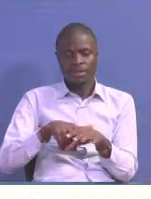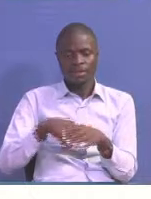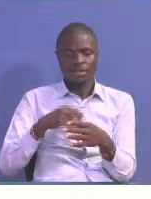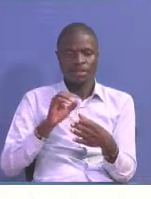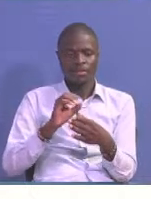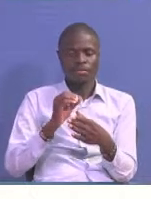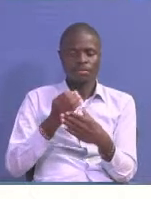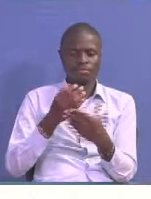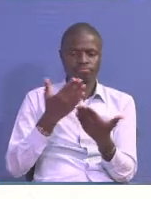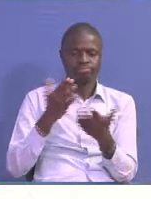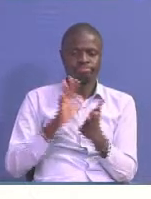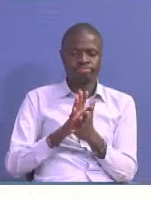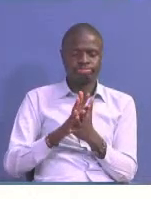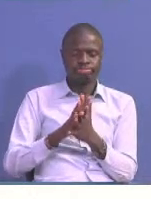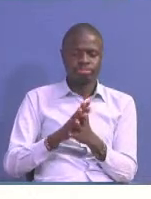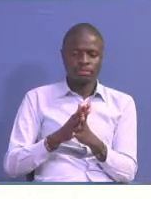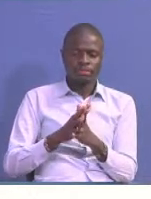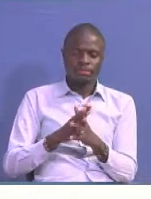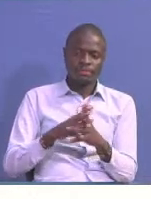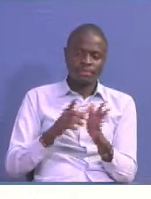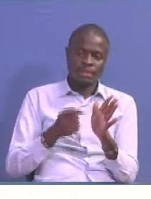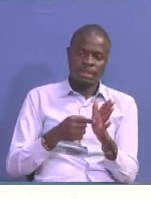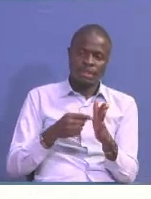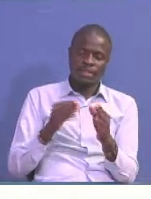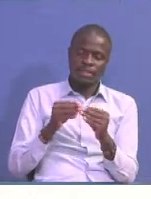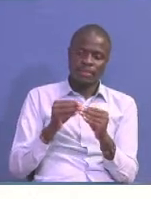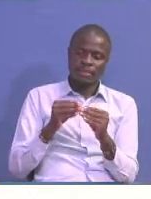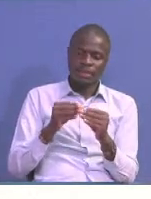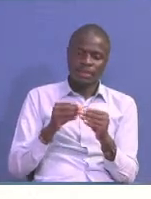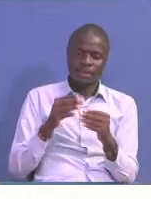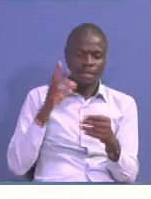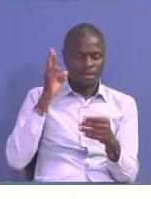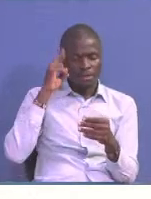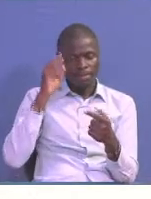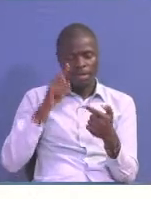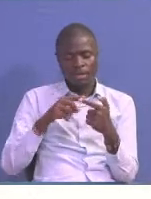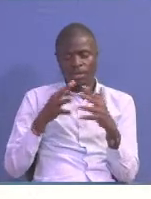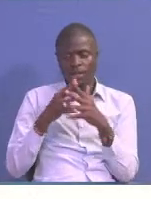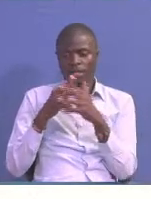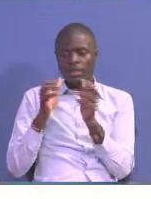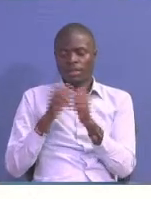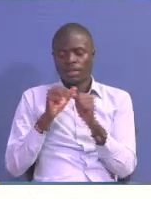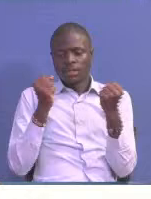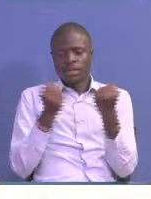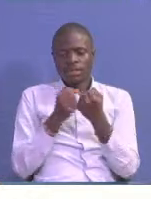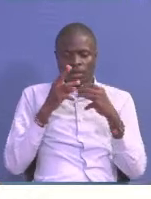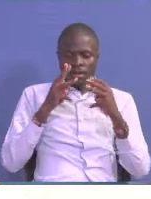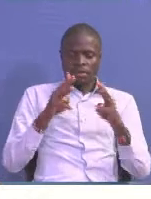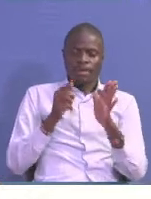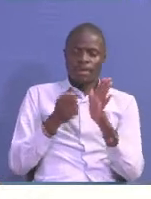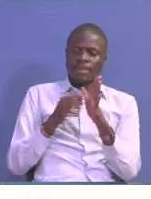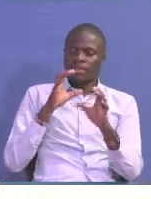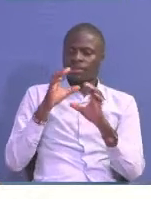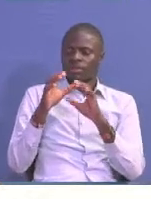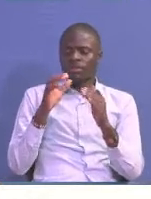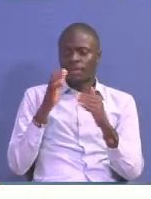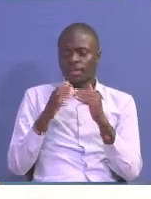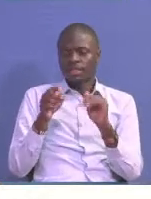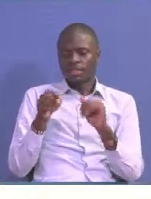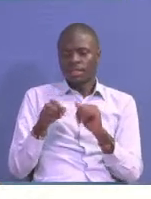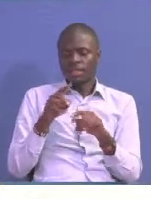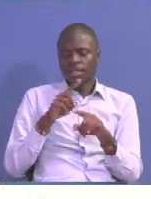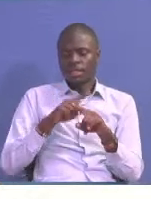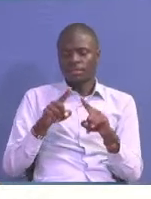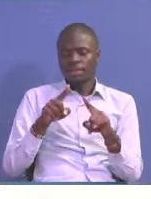2 hours or so for these auspicious events. Remember to keep interacting with us on our social media platforms. This conversation ends here, but